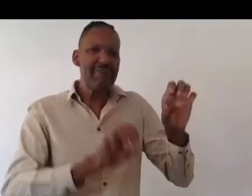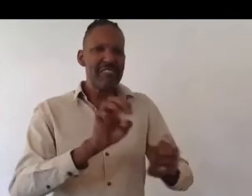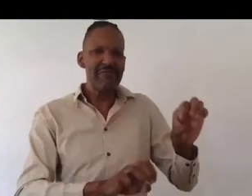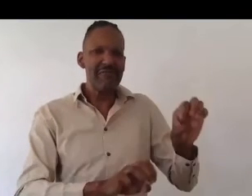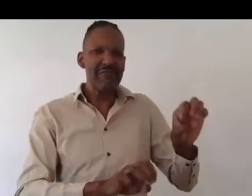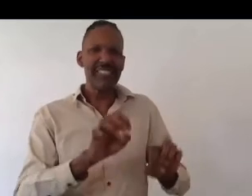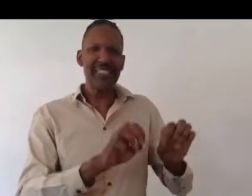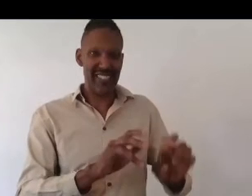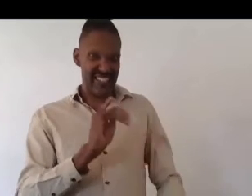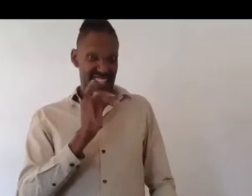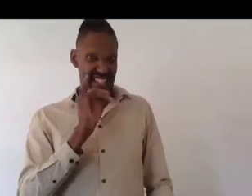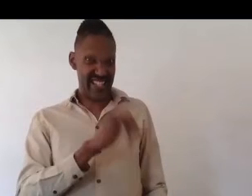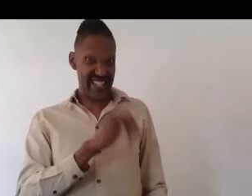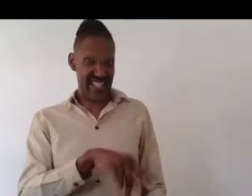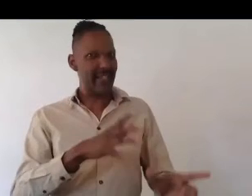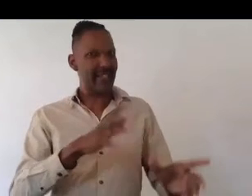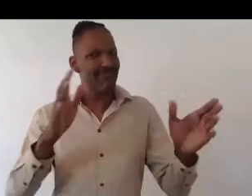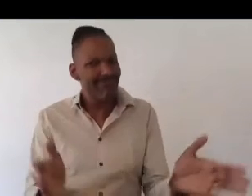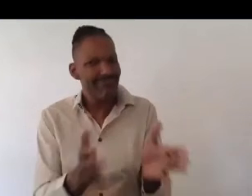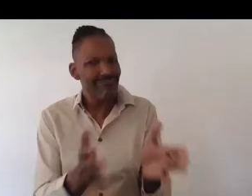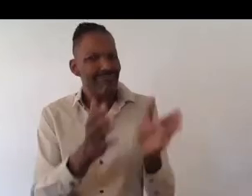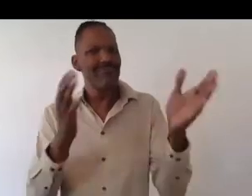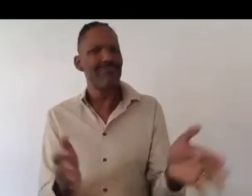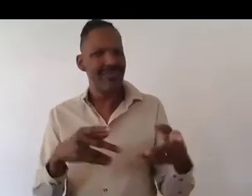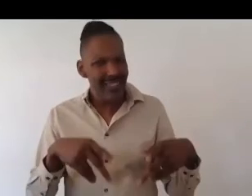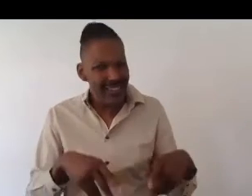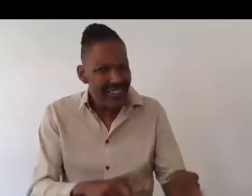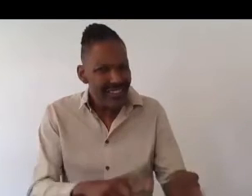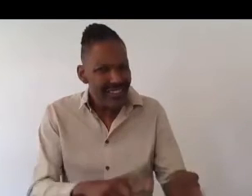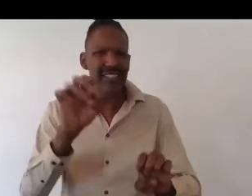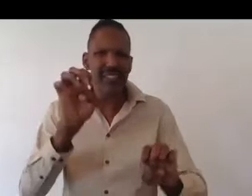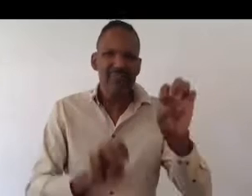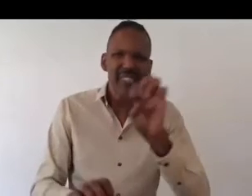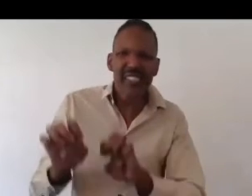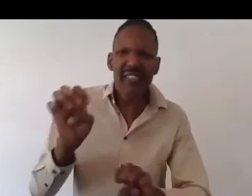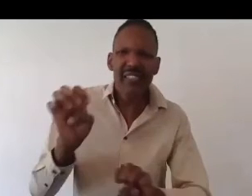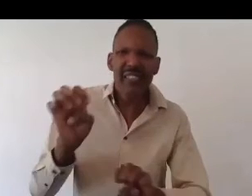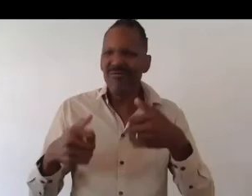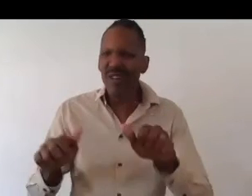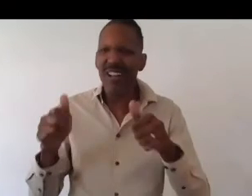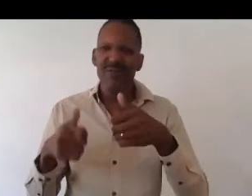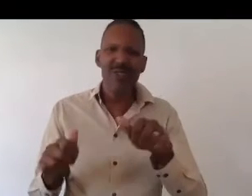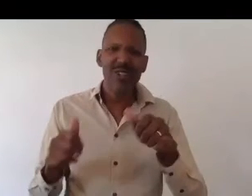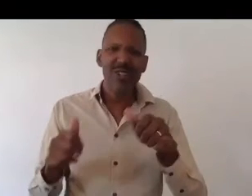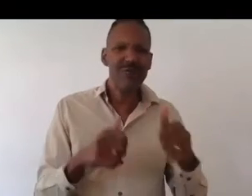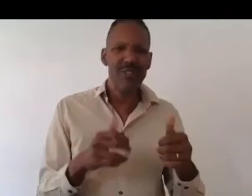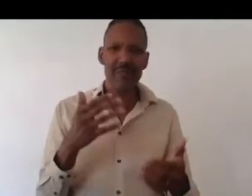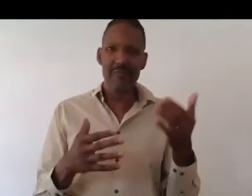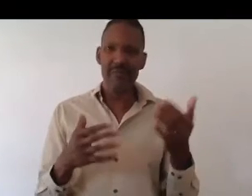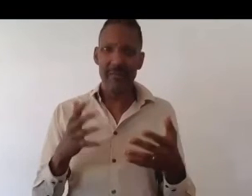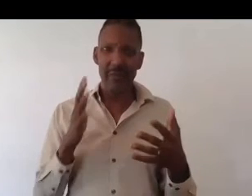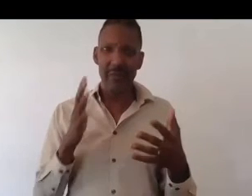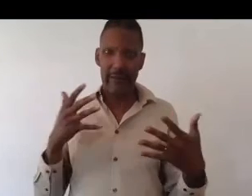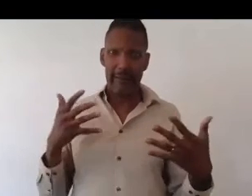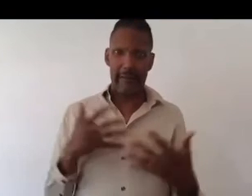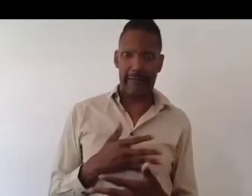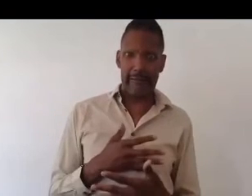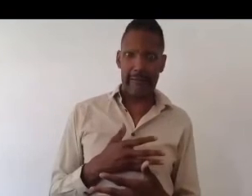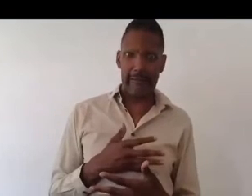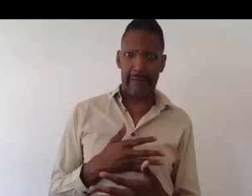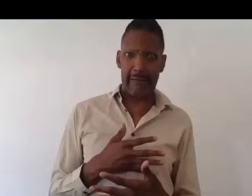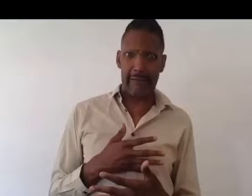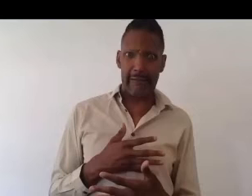see the benefit. We can raise up children's voices, build their persistence, face your fears, face their